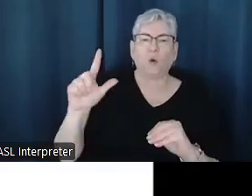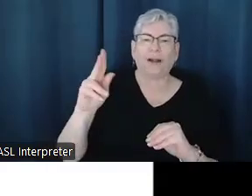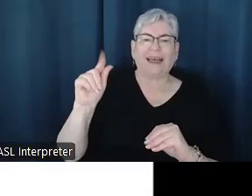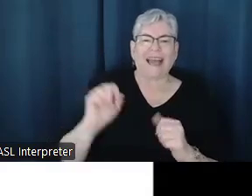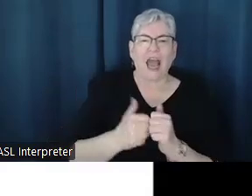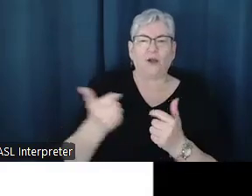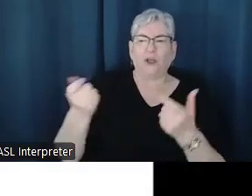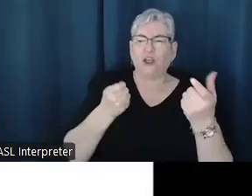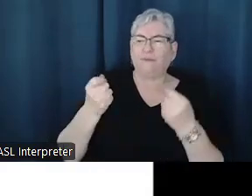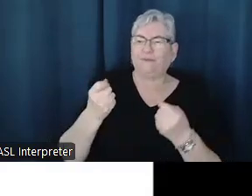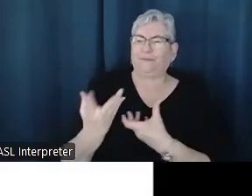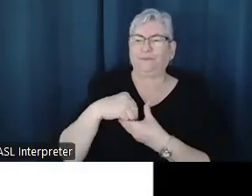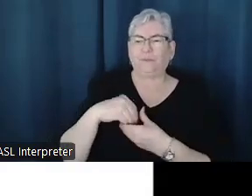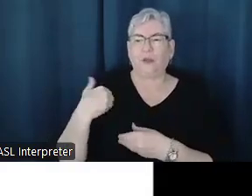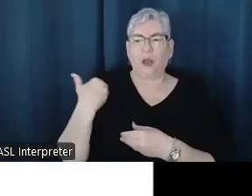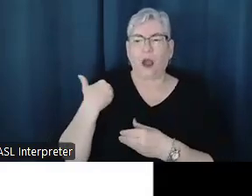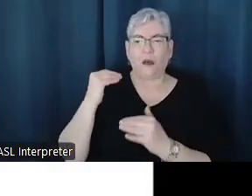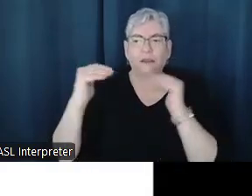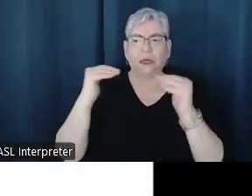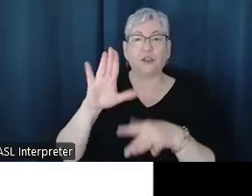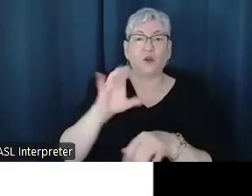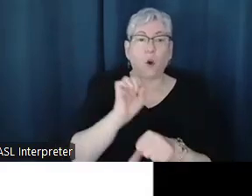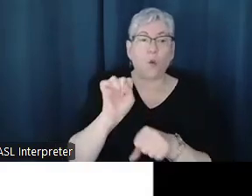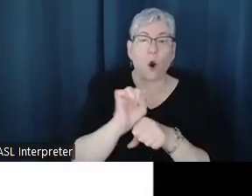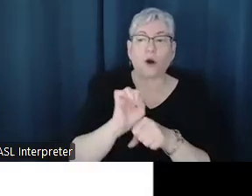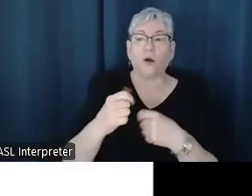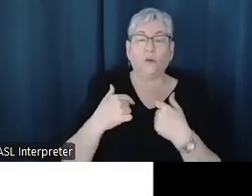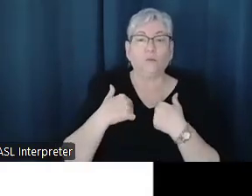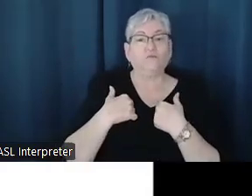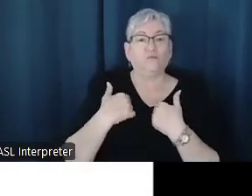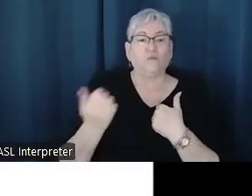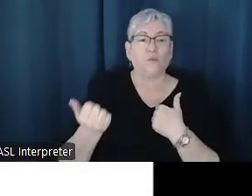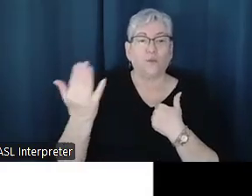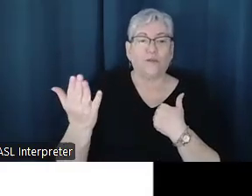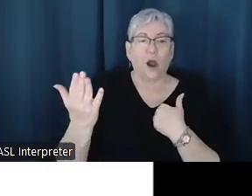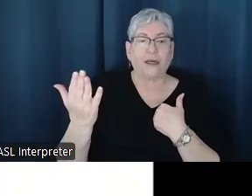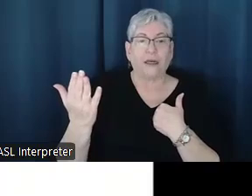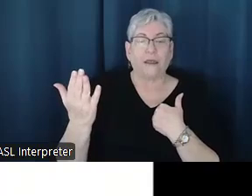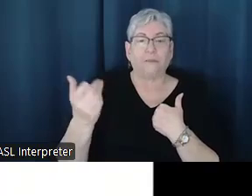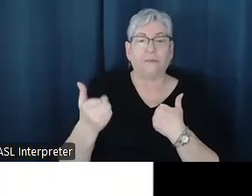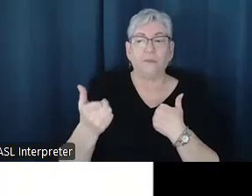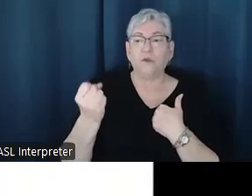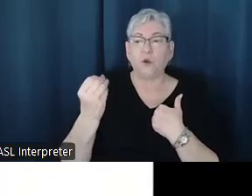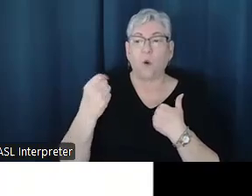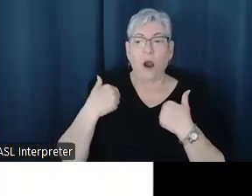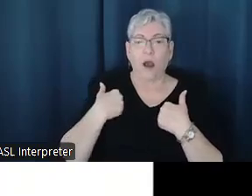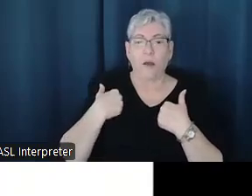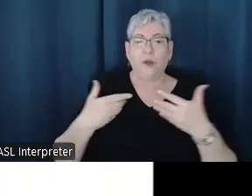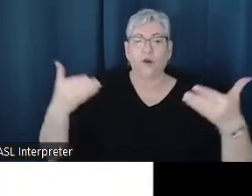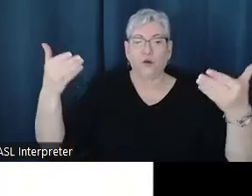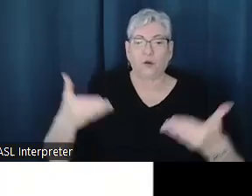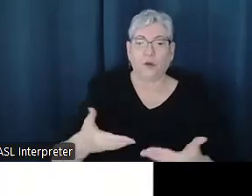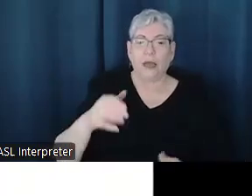engage young adults in your work. And so we provided, and so I am introducing Ali